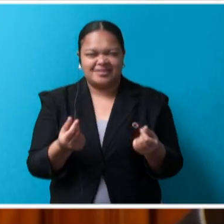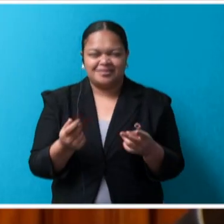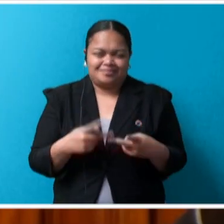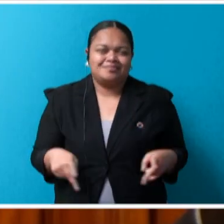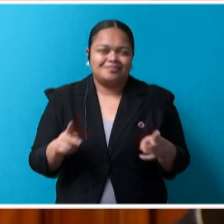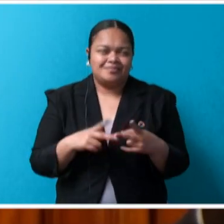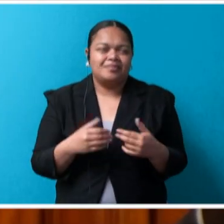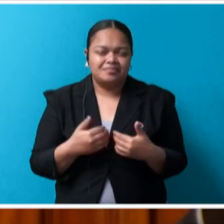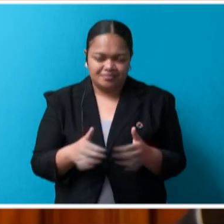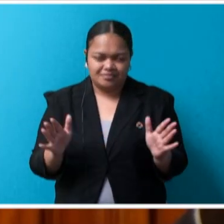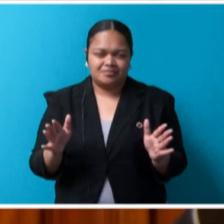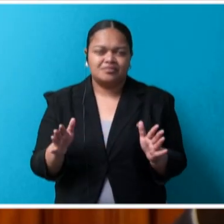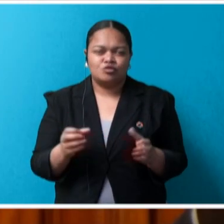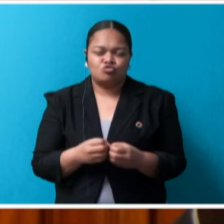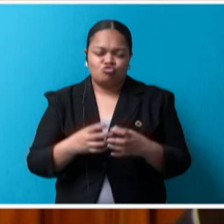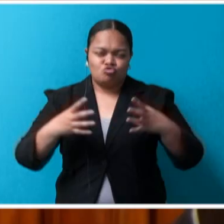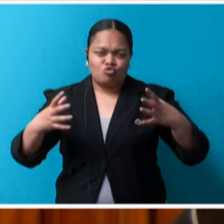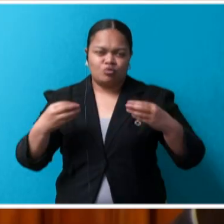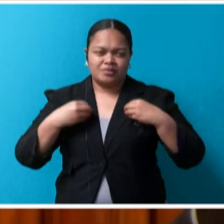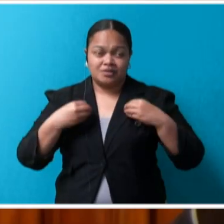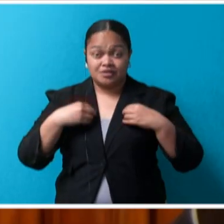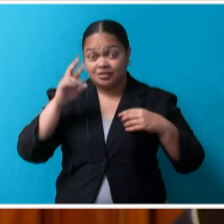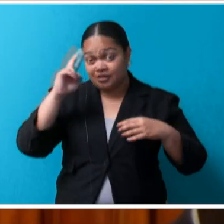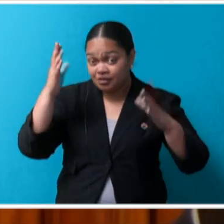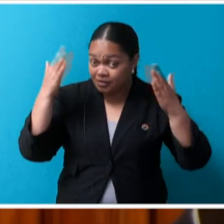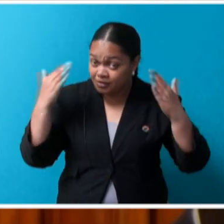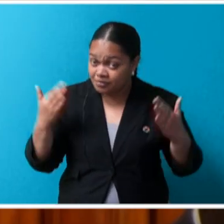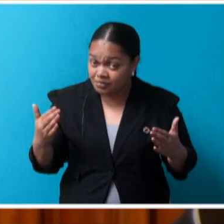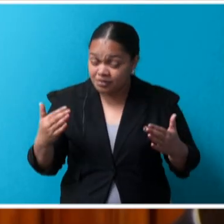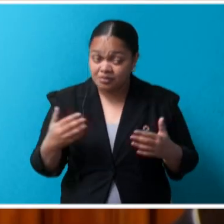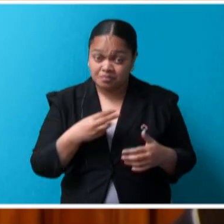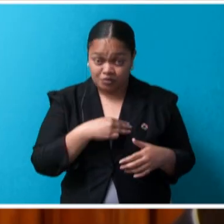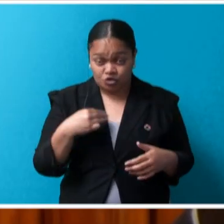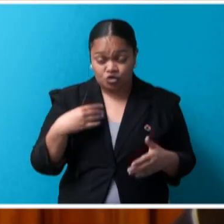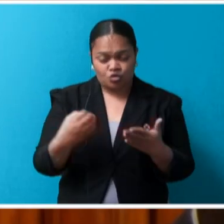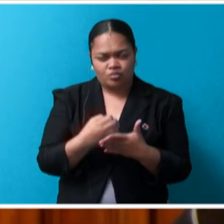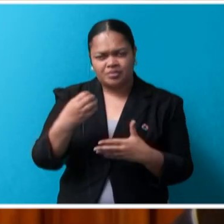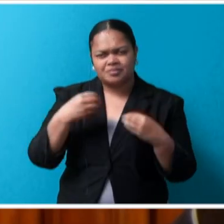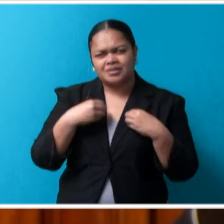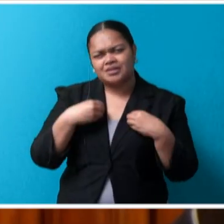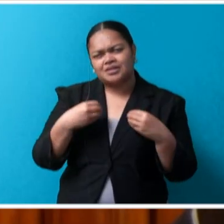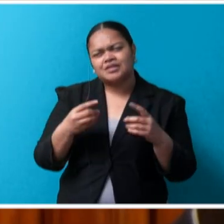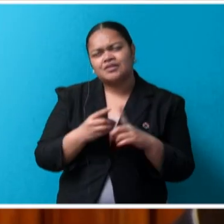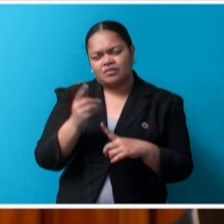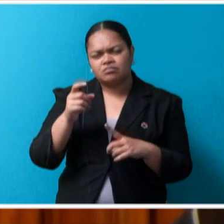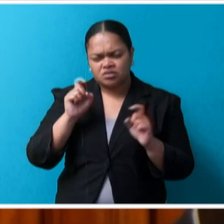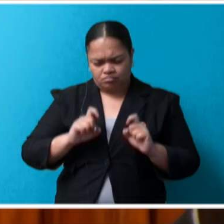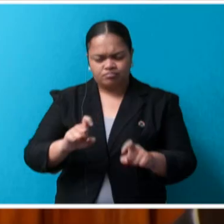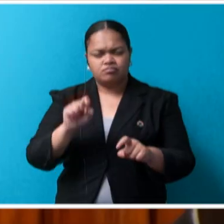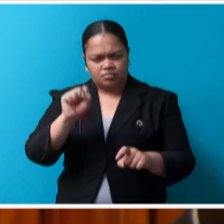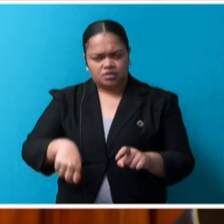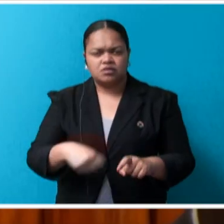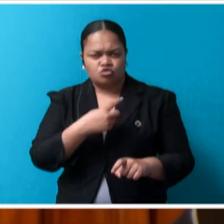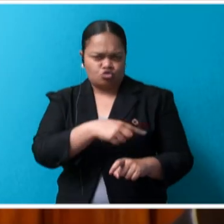to start and grow our business. Mr. Speaker, sir, the Ministry of Commerce and Business Development remains firmly committed in building an